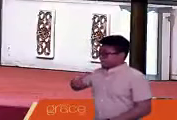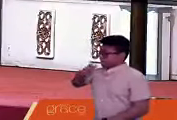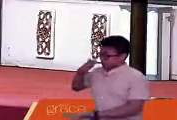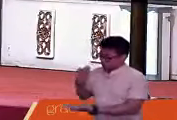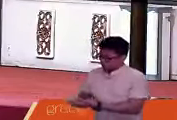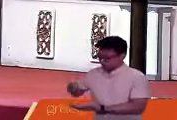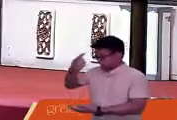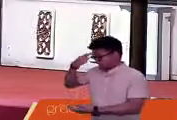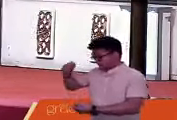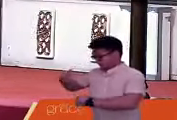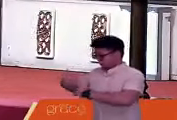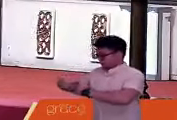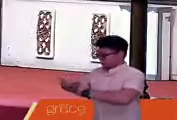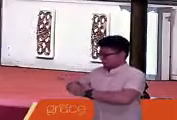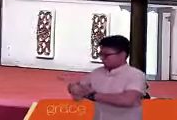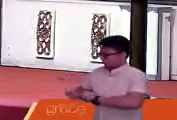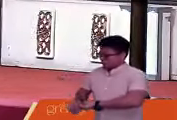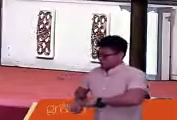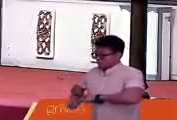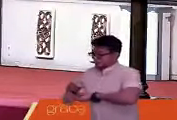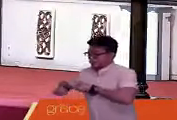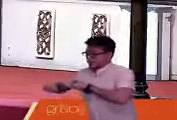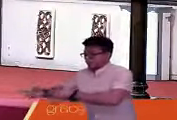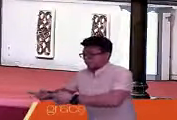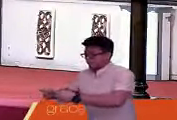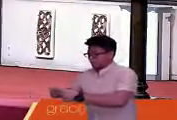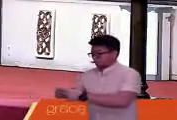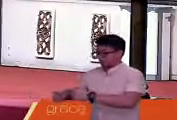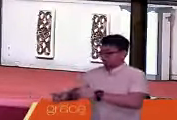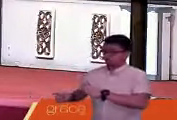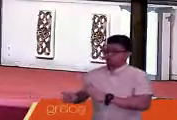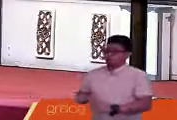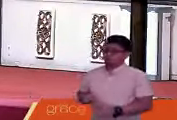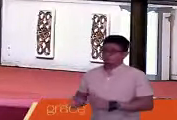good for the bread to be given to the dogs.